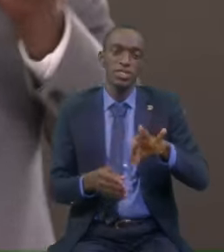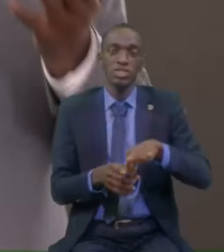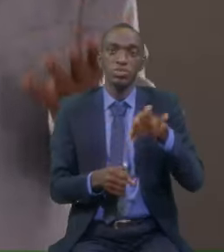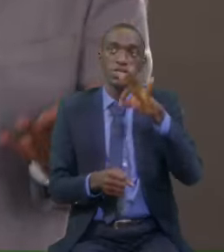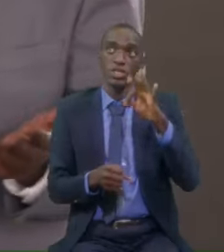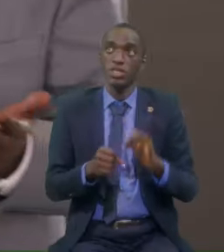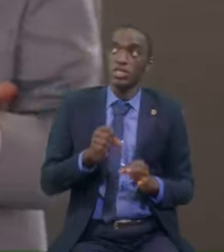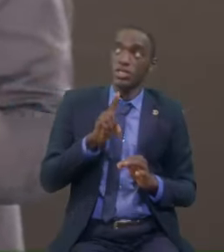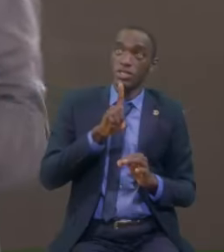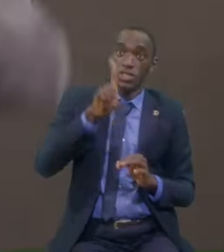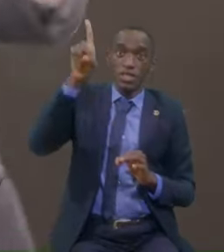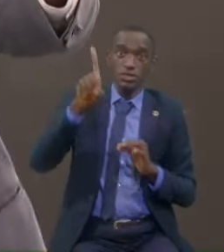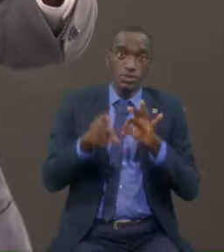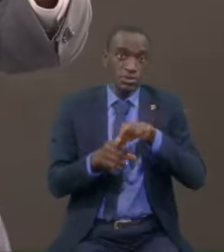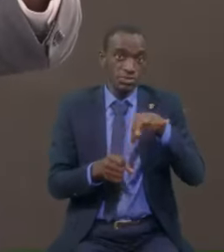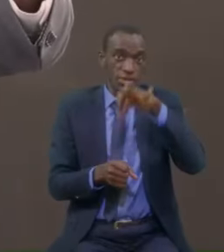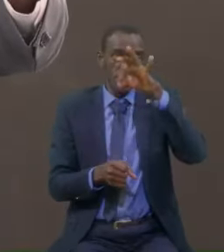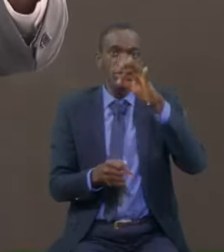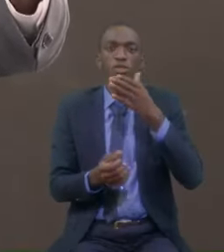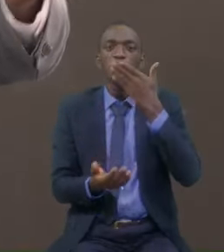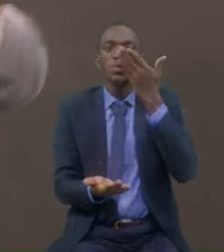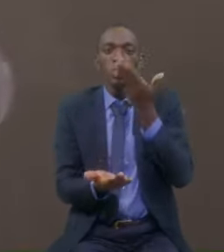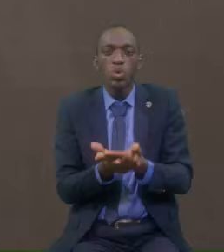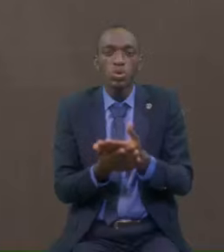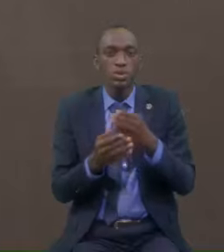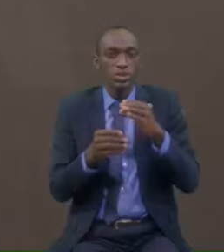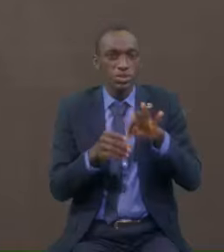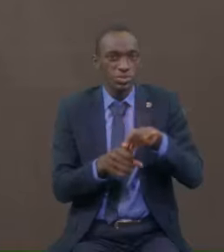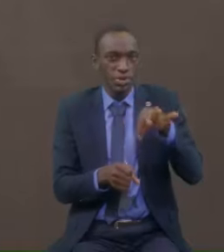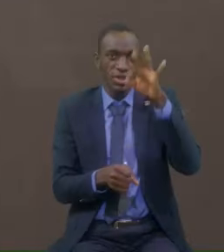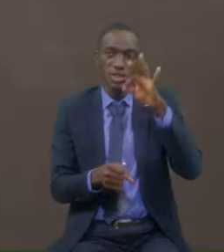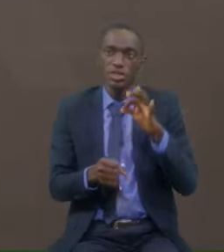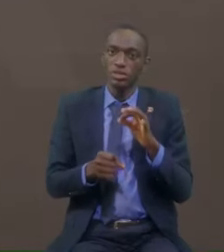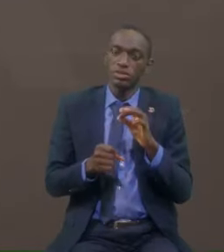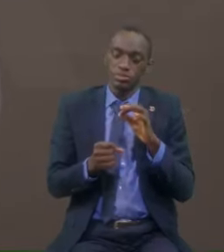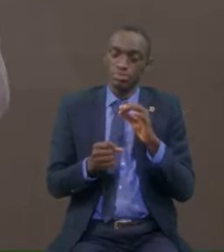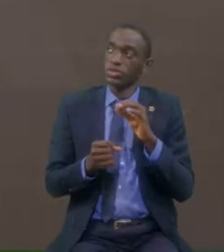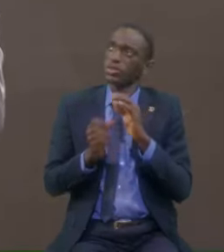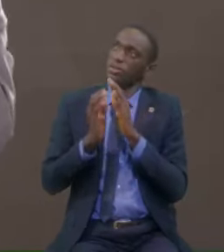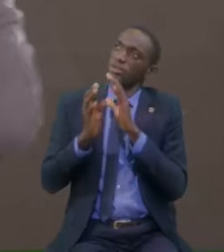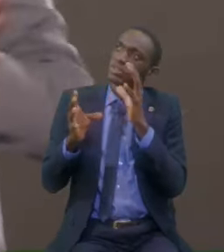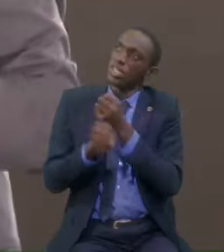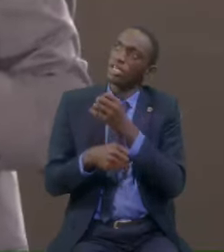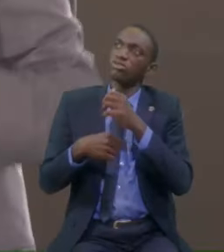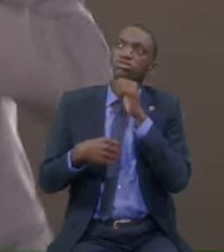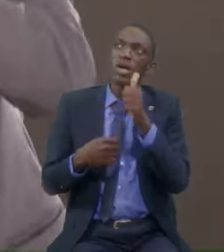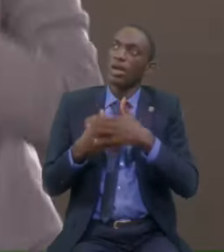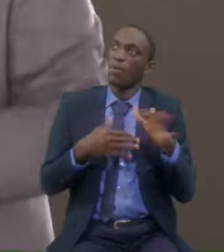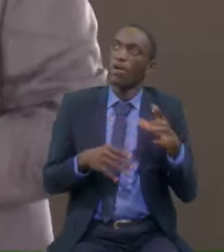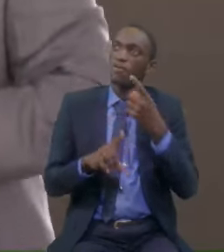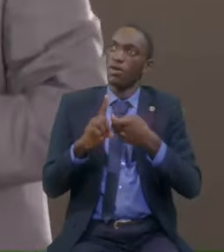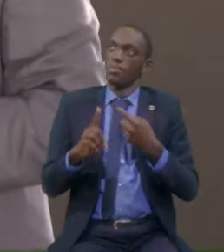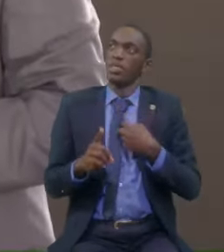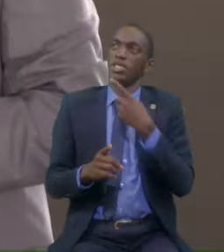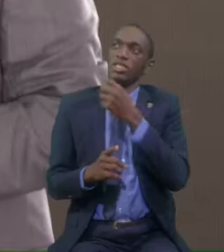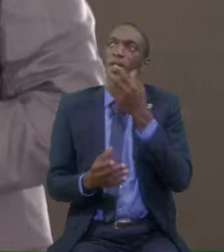good spirit. Take not away from me your good spirit. He led them, he guided